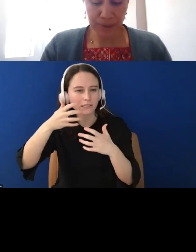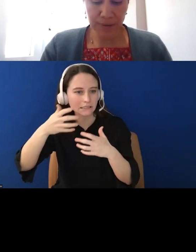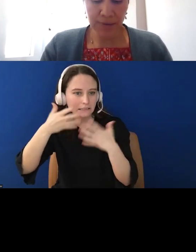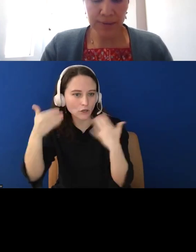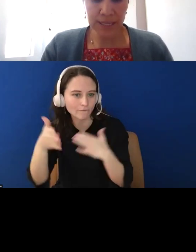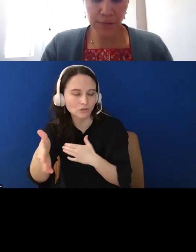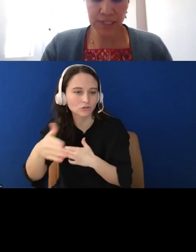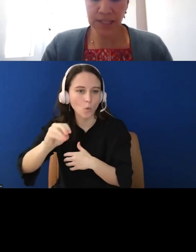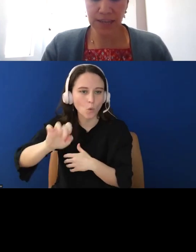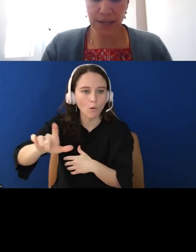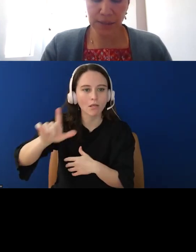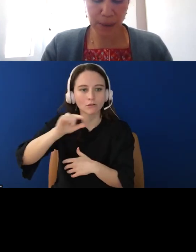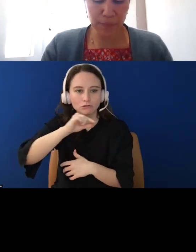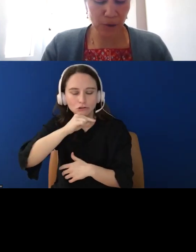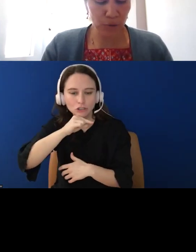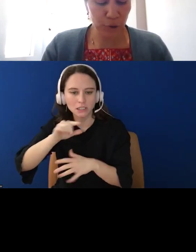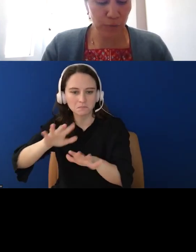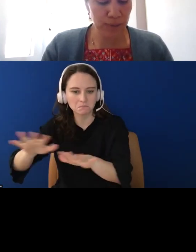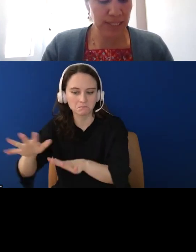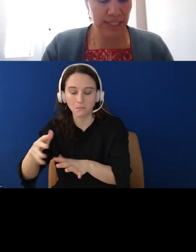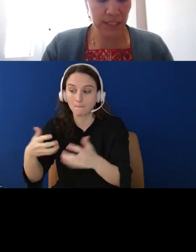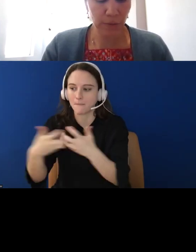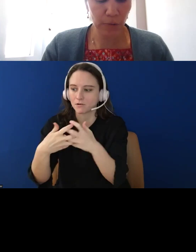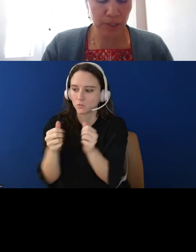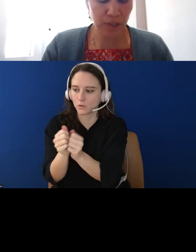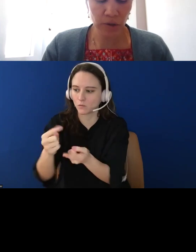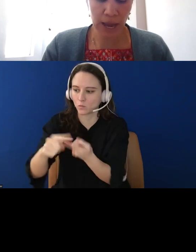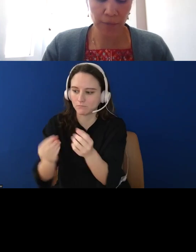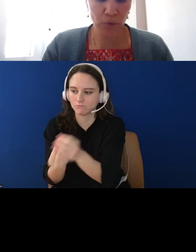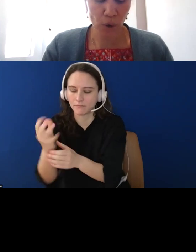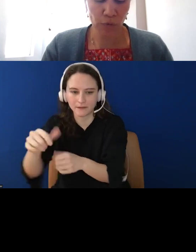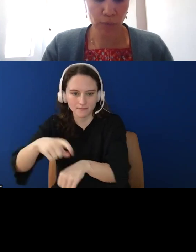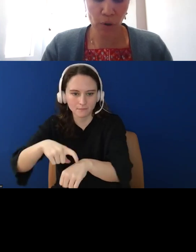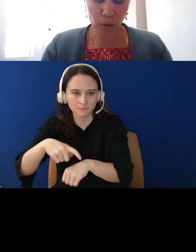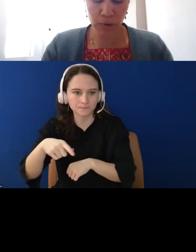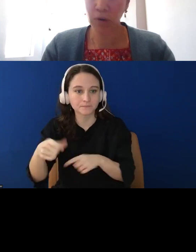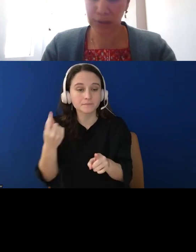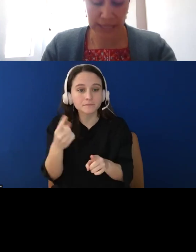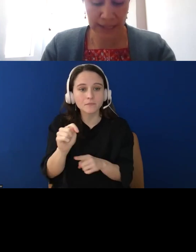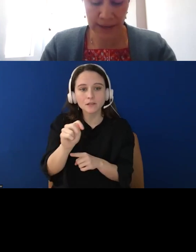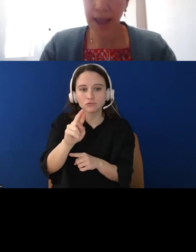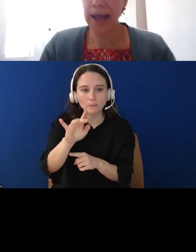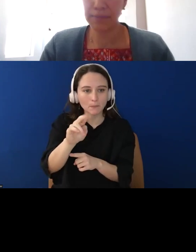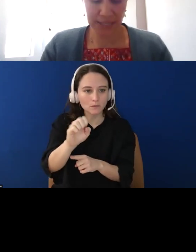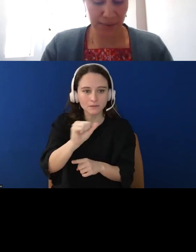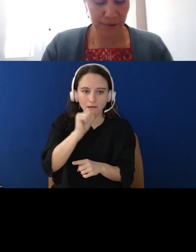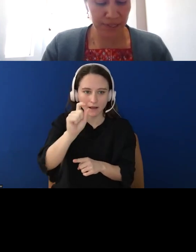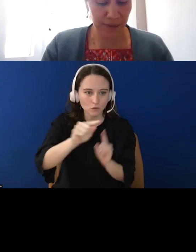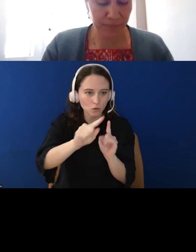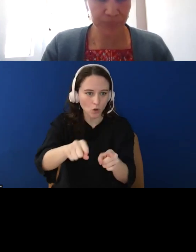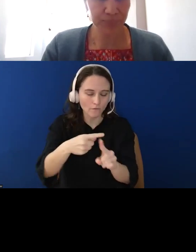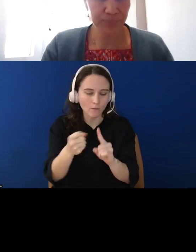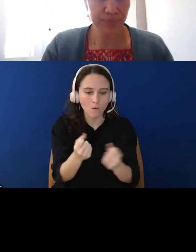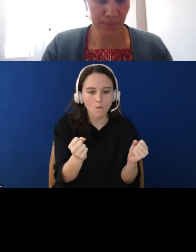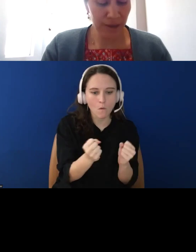buildings. This facilitated the payment of tribute since individuals did not have to go from cold to hot land and vice